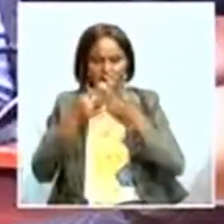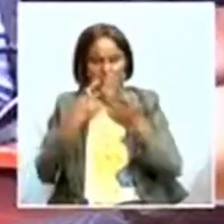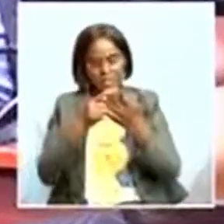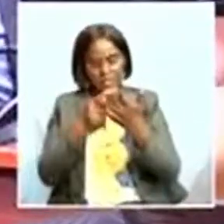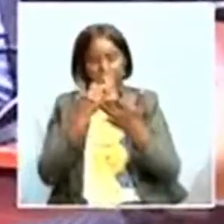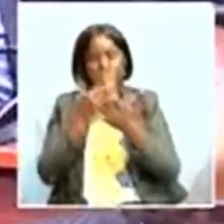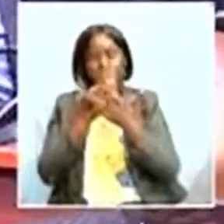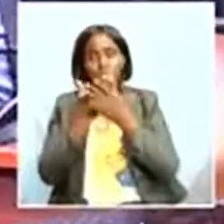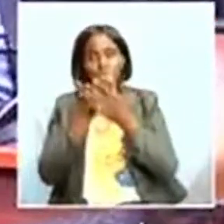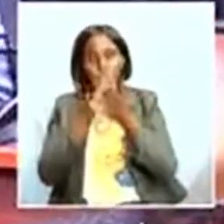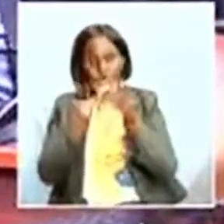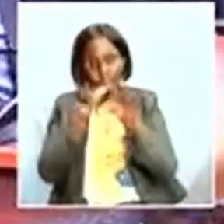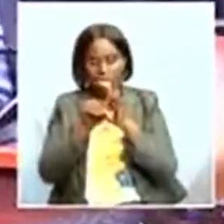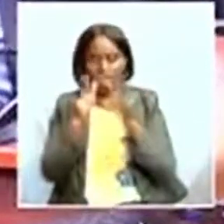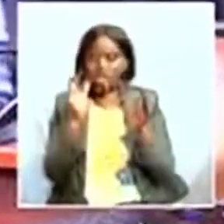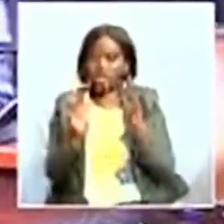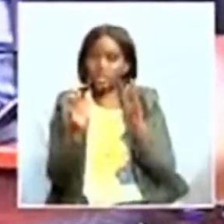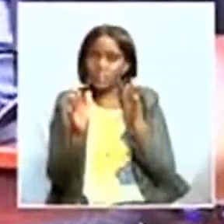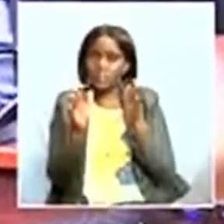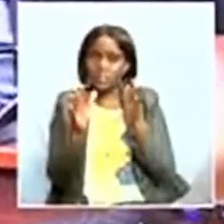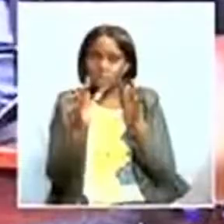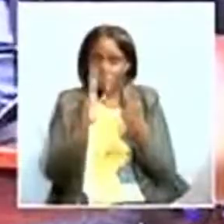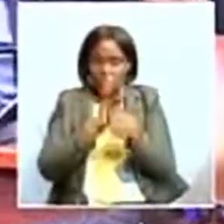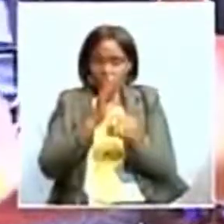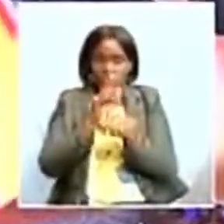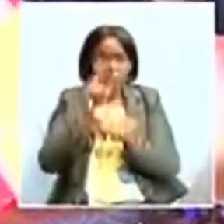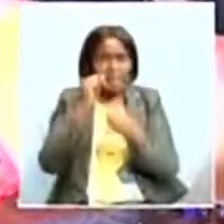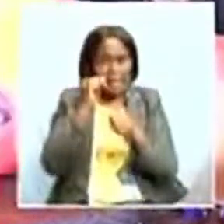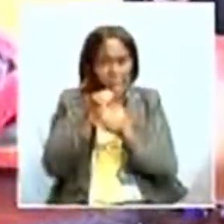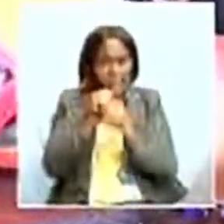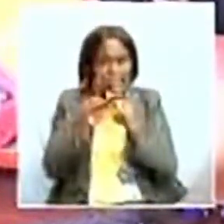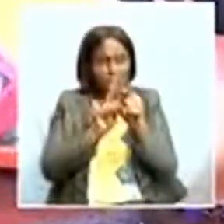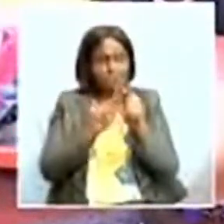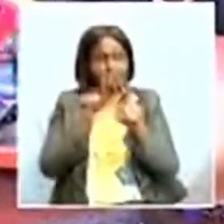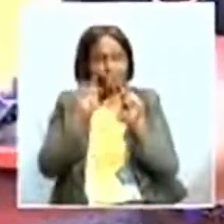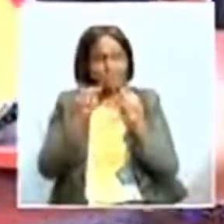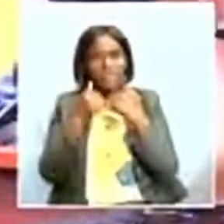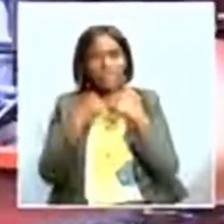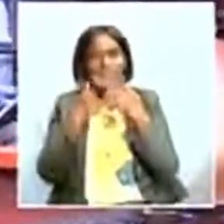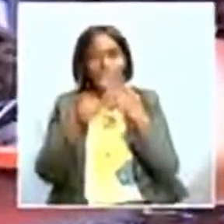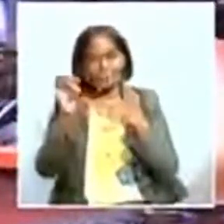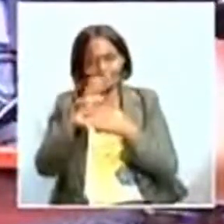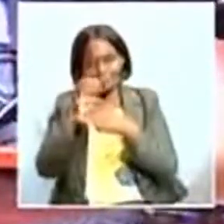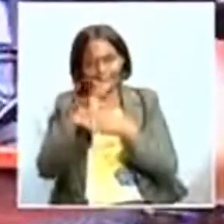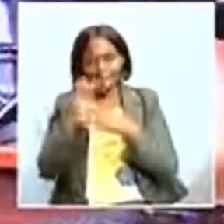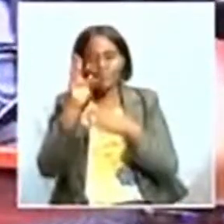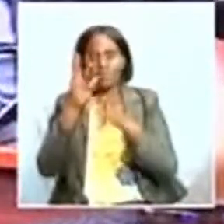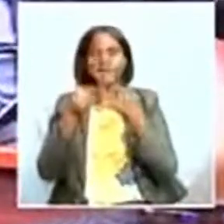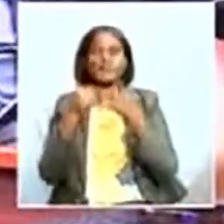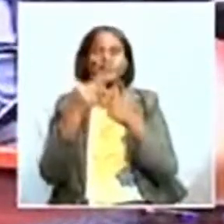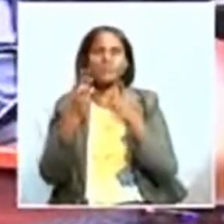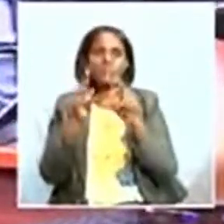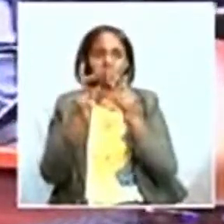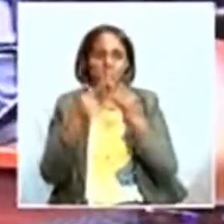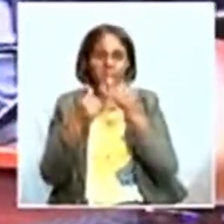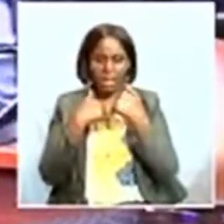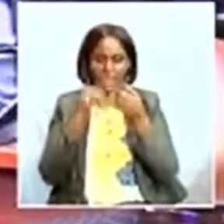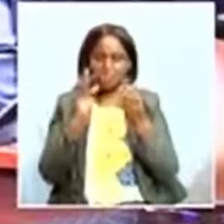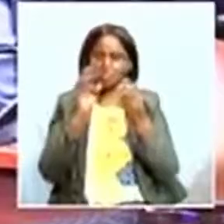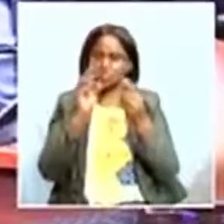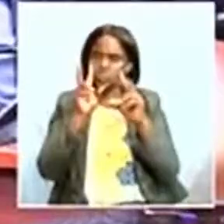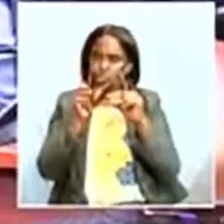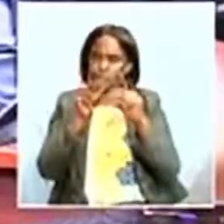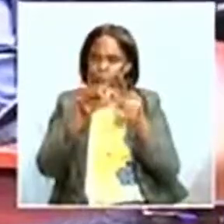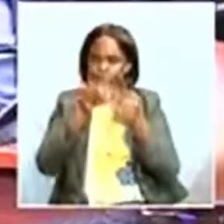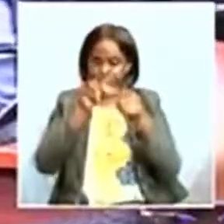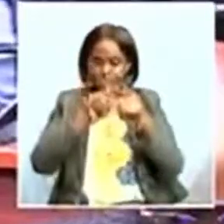that in between, even after 1 year, you can evaluate because you are doing that evaluation and monitoring. So there is no specific time that you